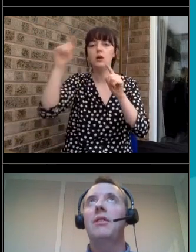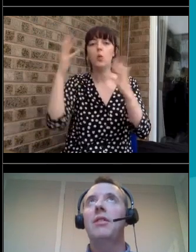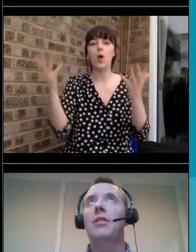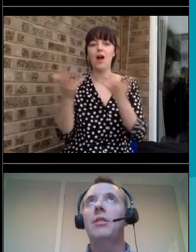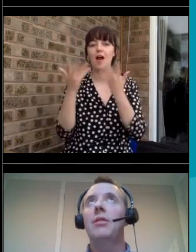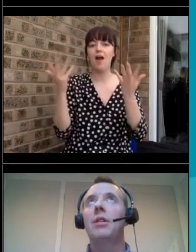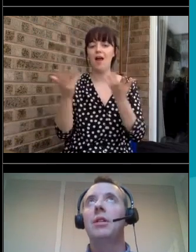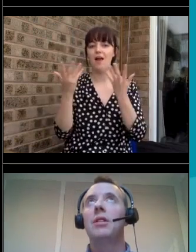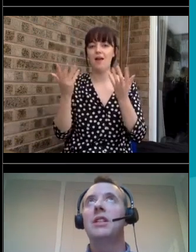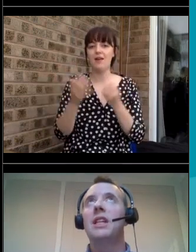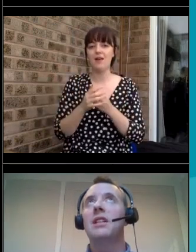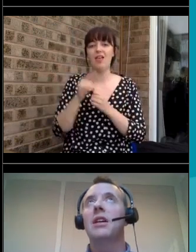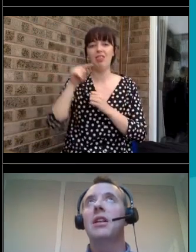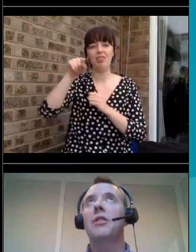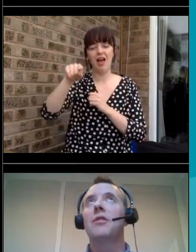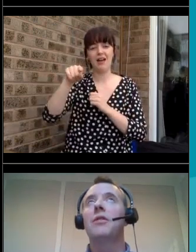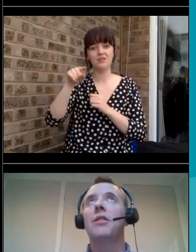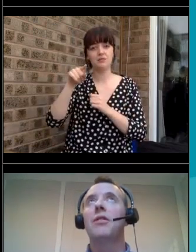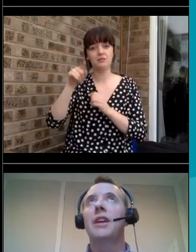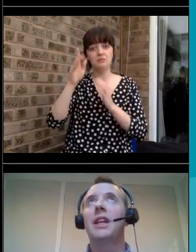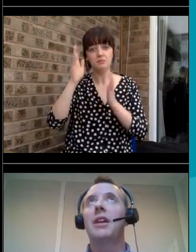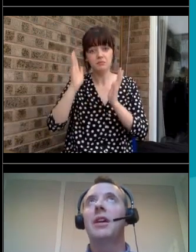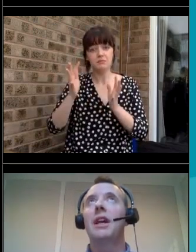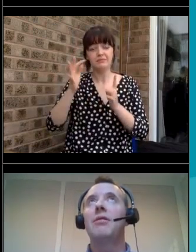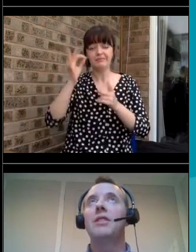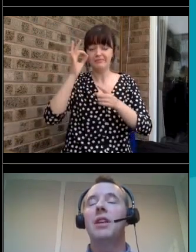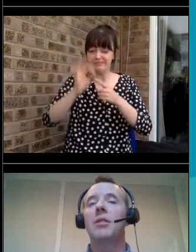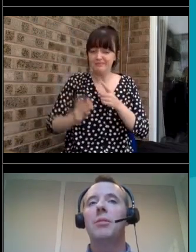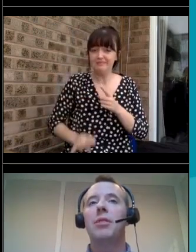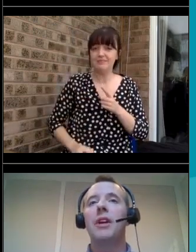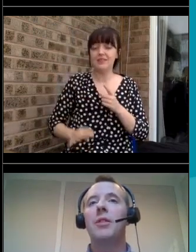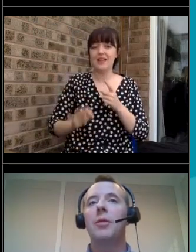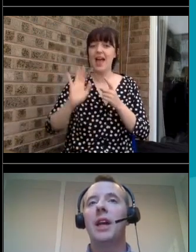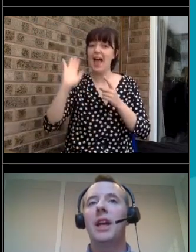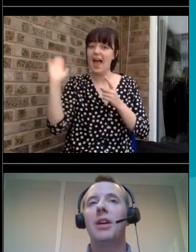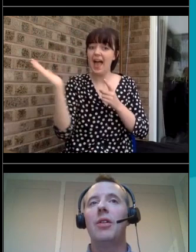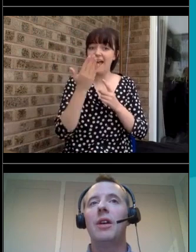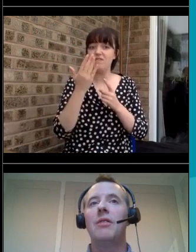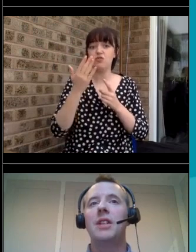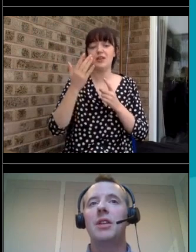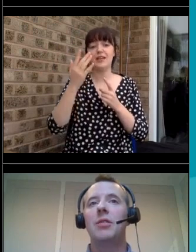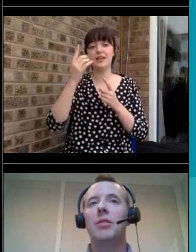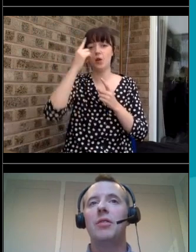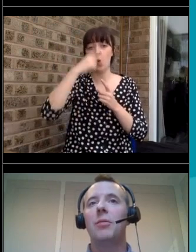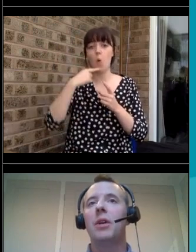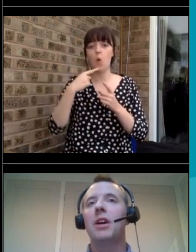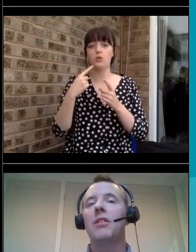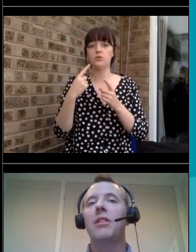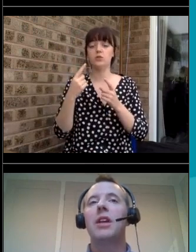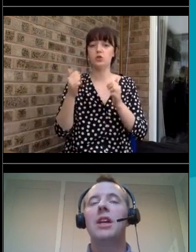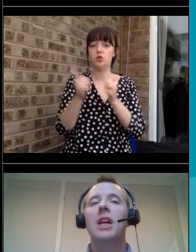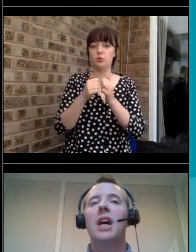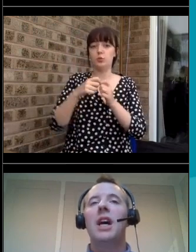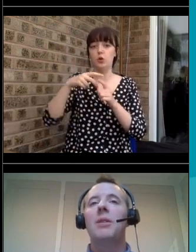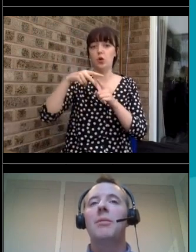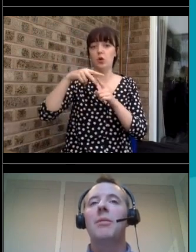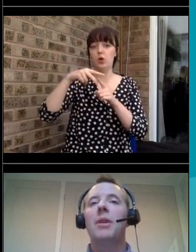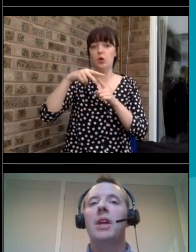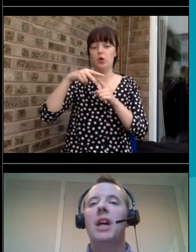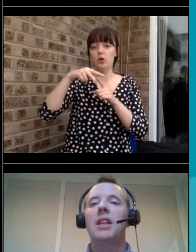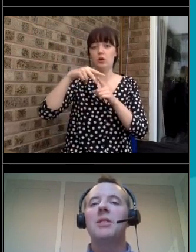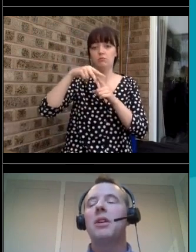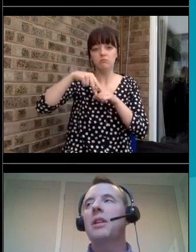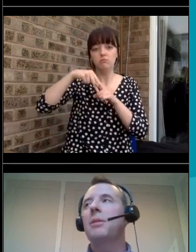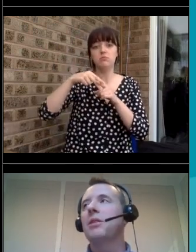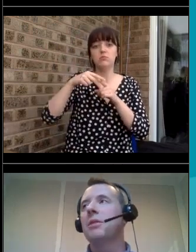go into the detail of defining every single bridleway or every single footpath,